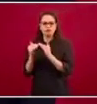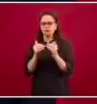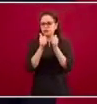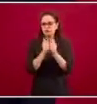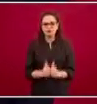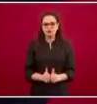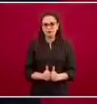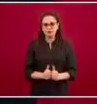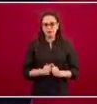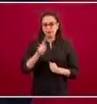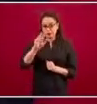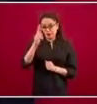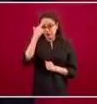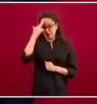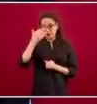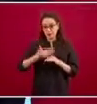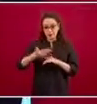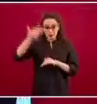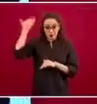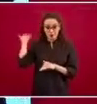and patients in severe condition.